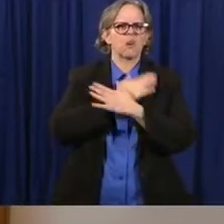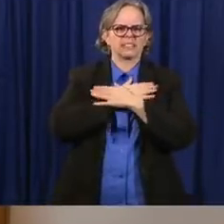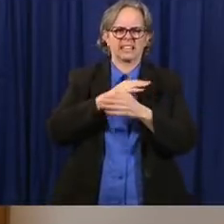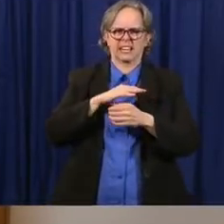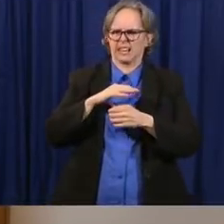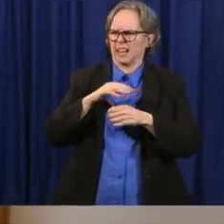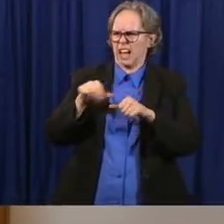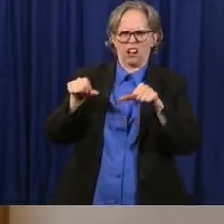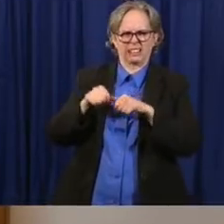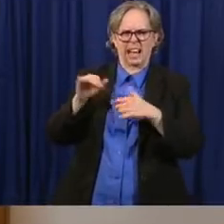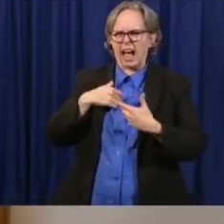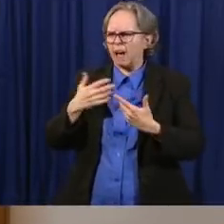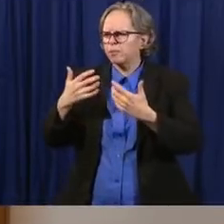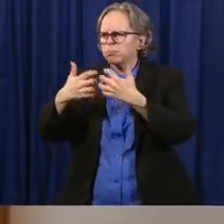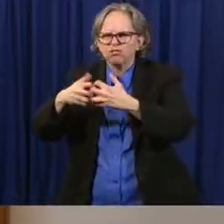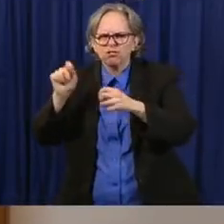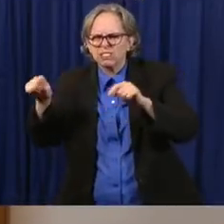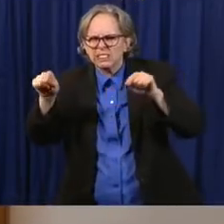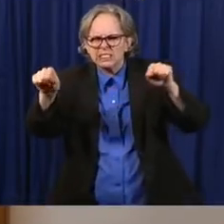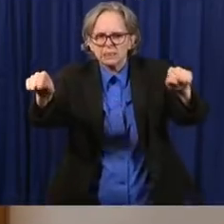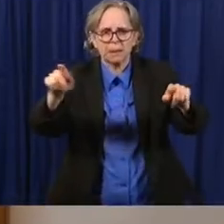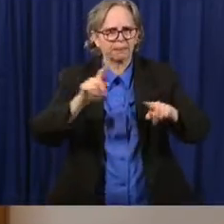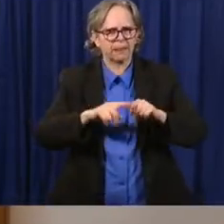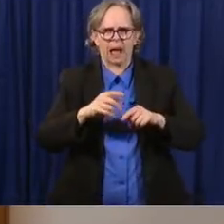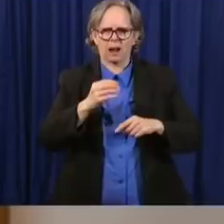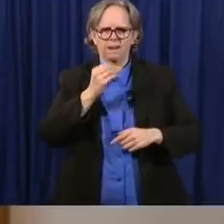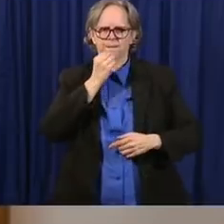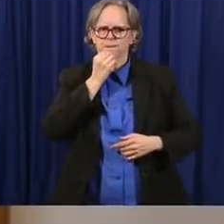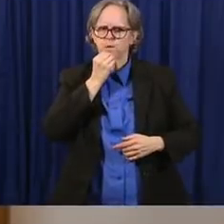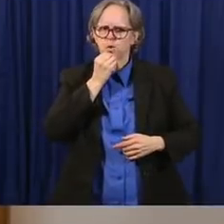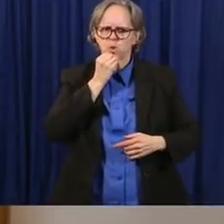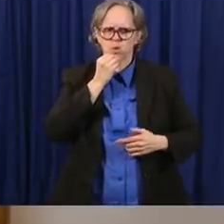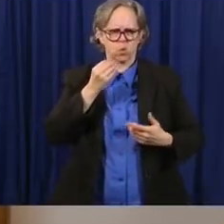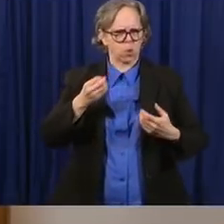by Opportunities for Ohioans with Disabilities.